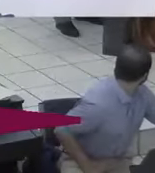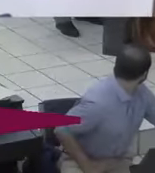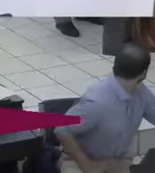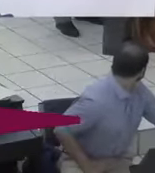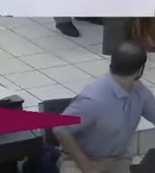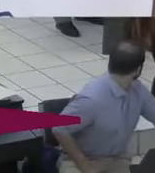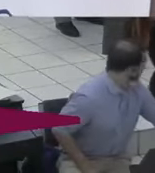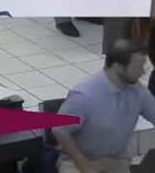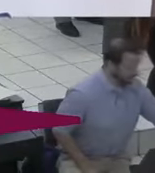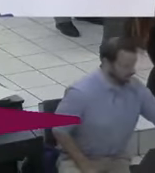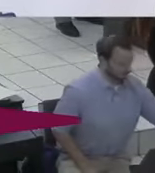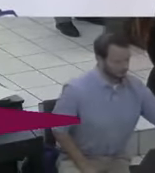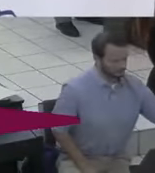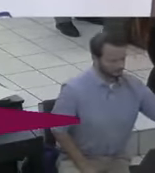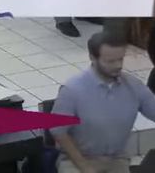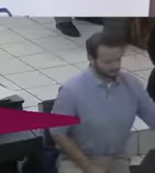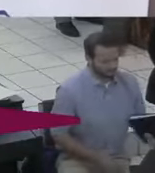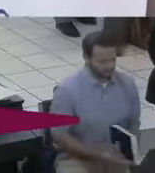Jesus.